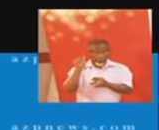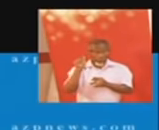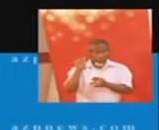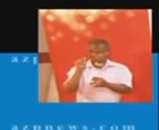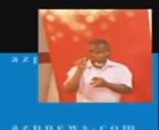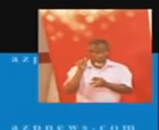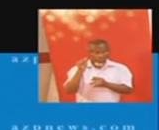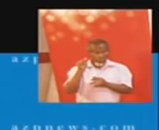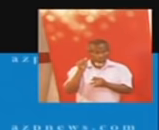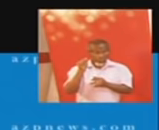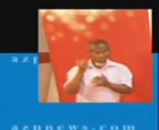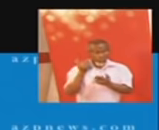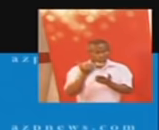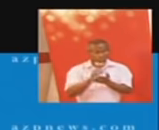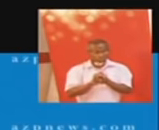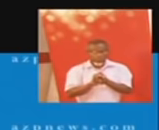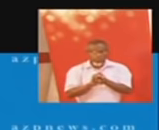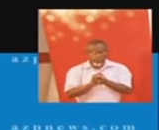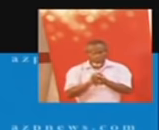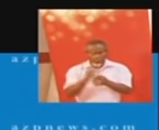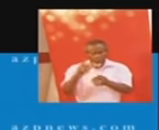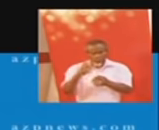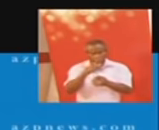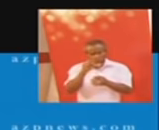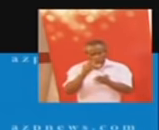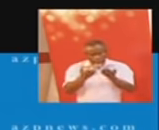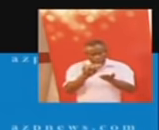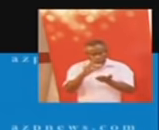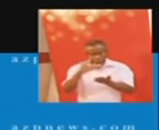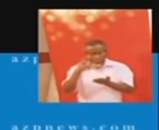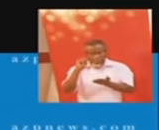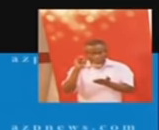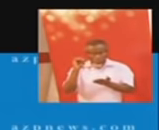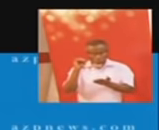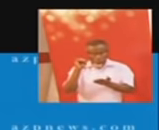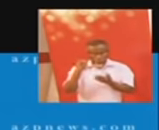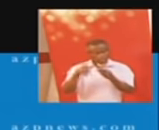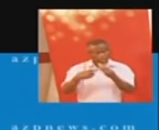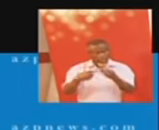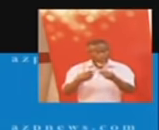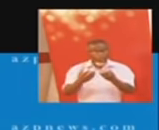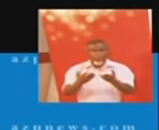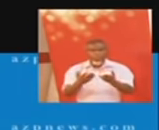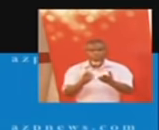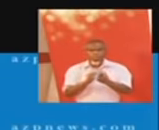for this? And the second question, maybe to the CMO, this whole idea of